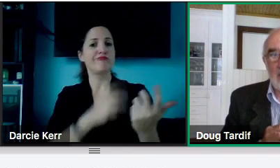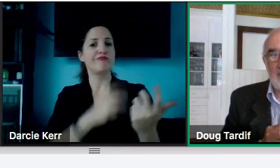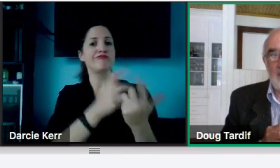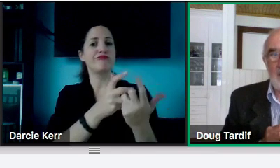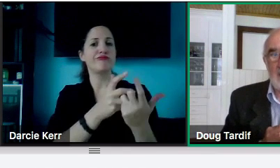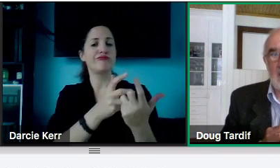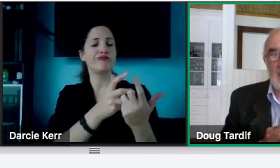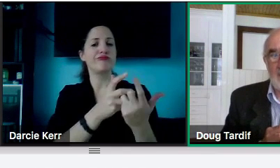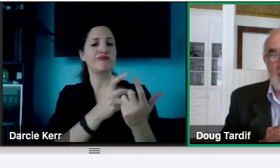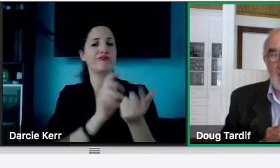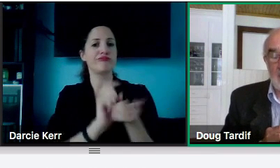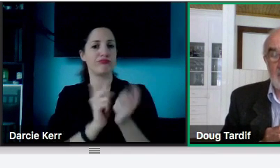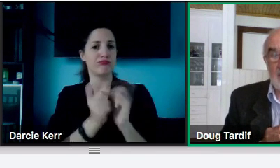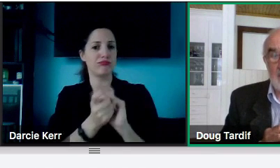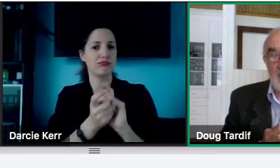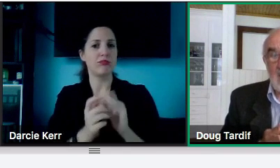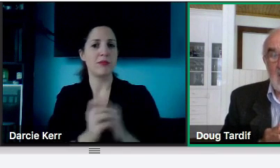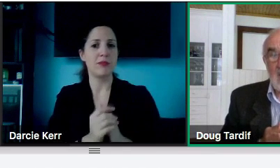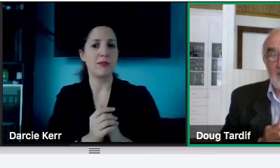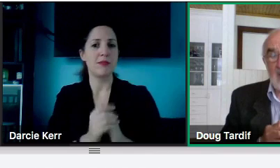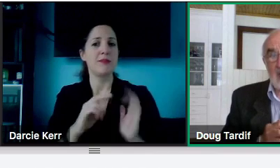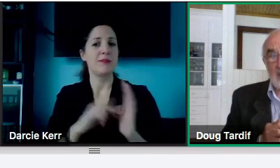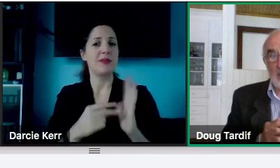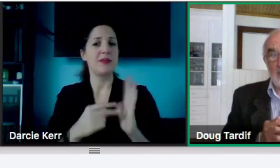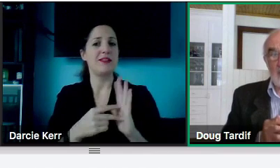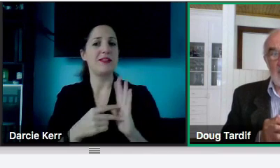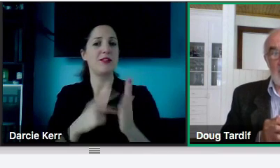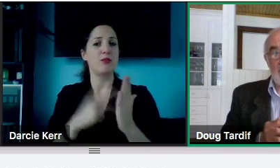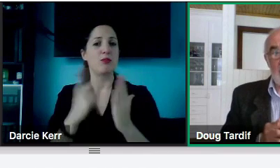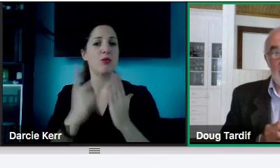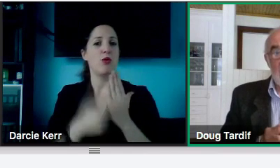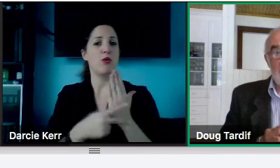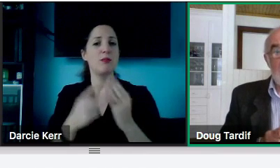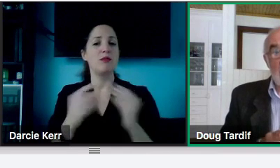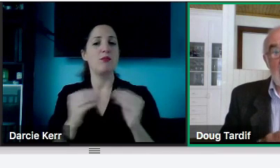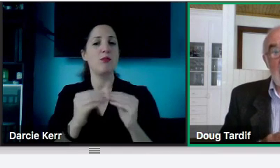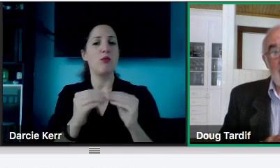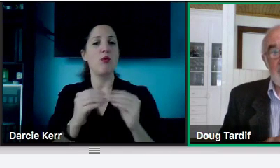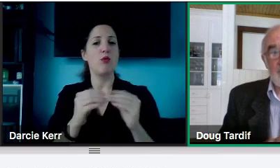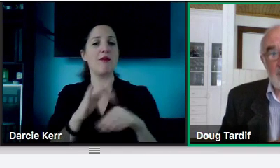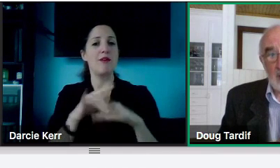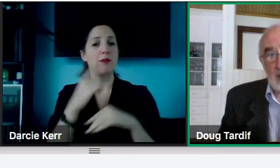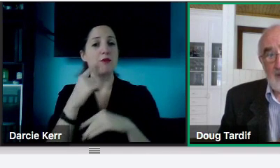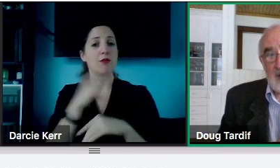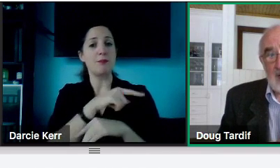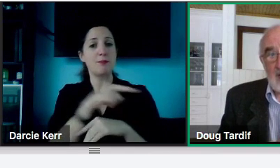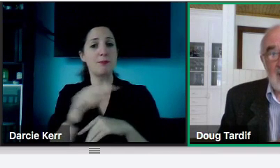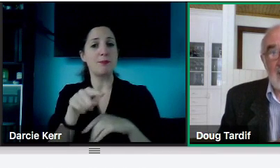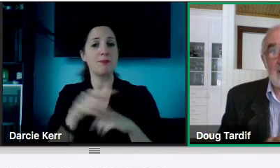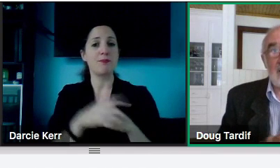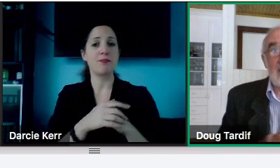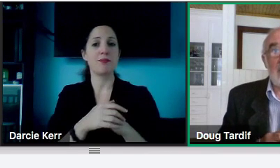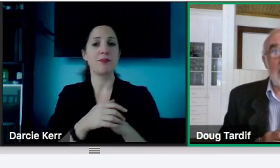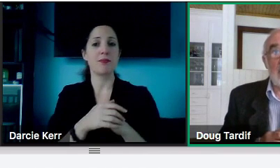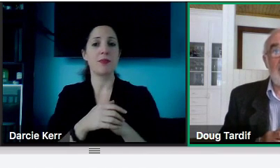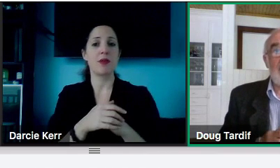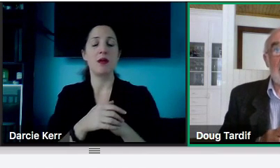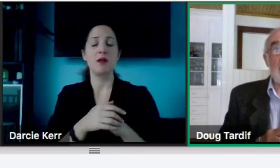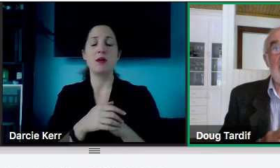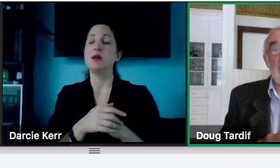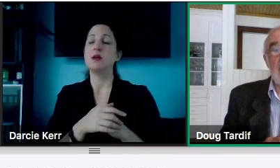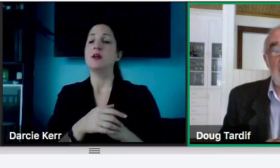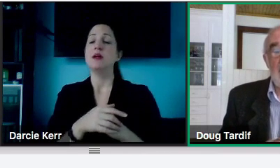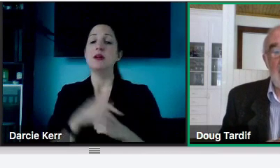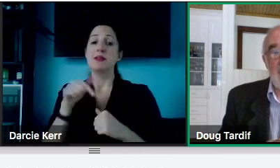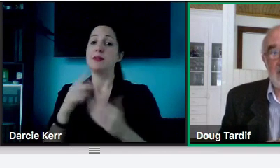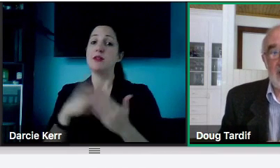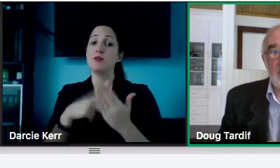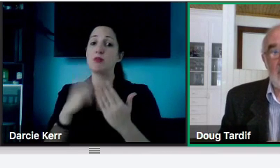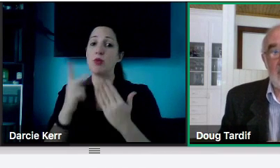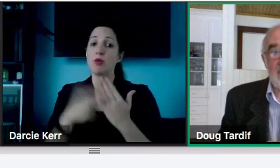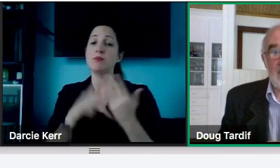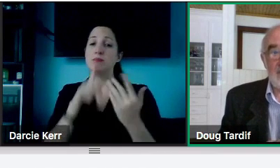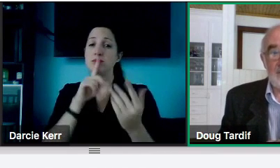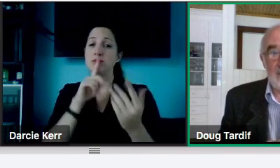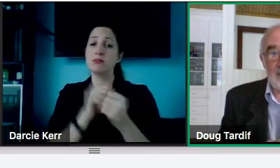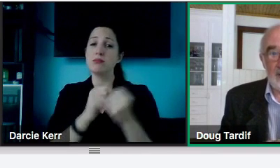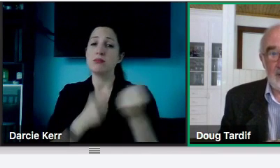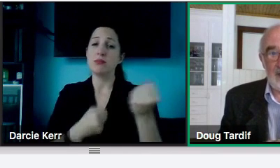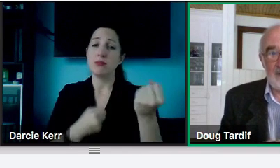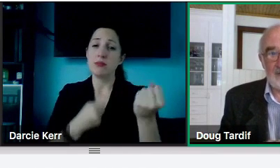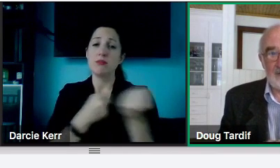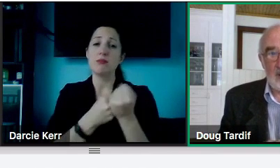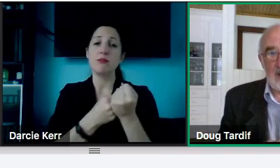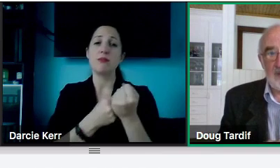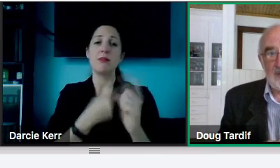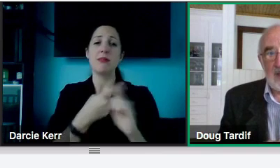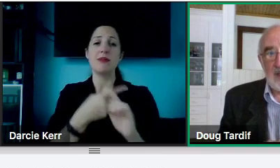make it more available to them and make it more meaningful. But we're always supportive, and we're very, very compassionate with some